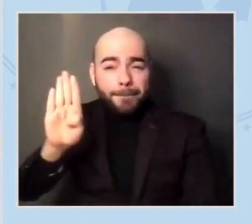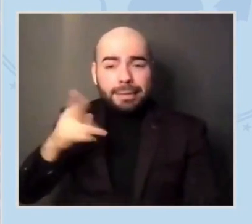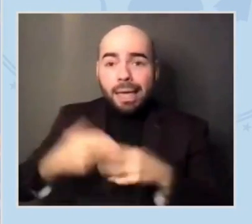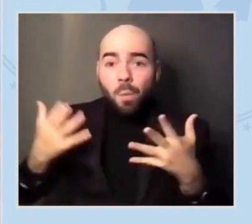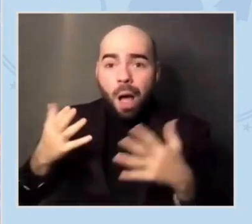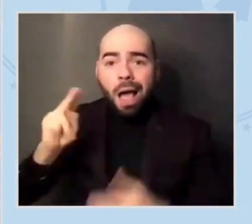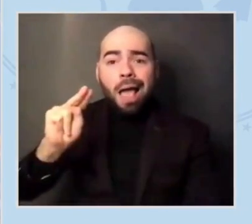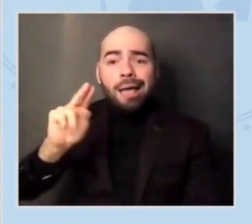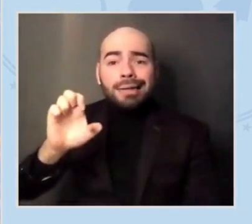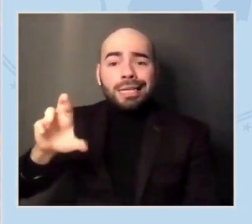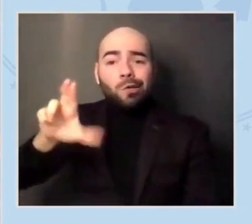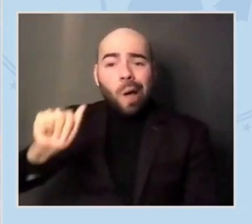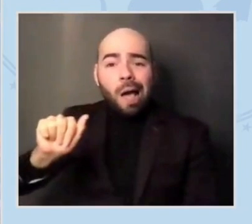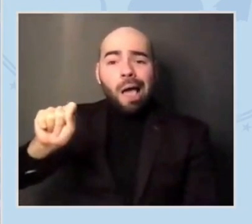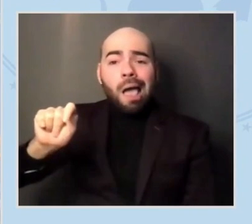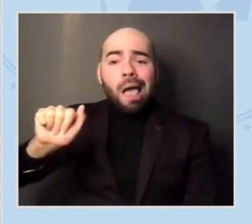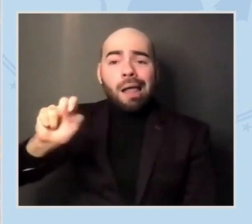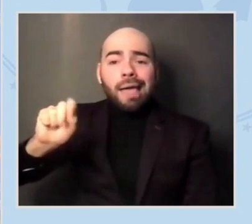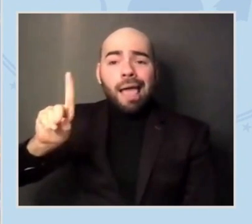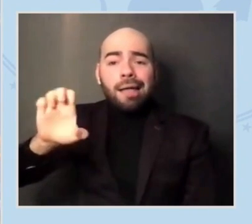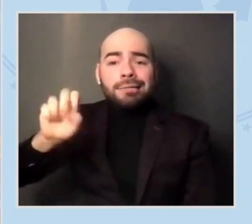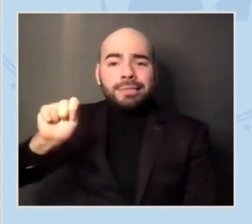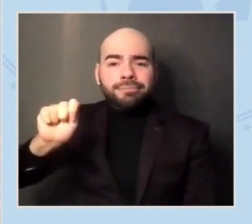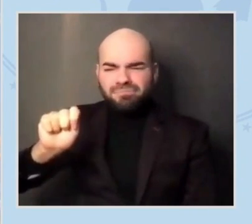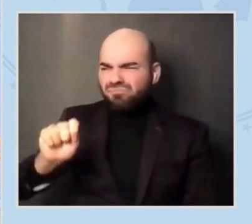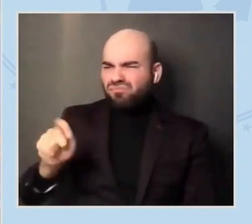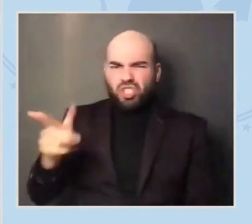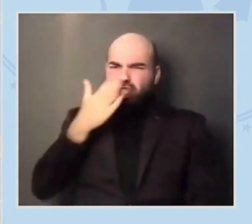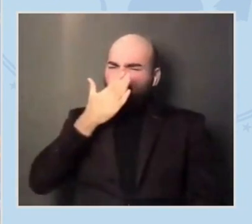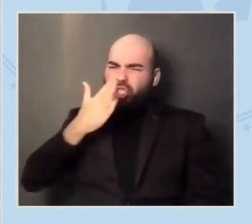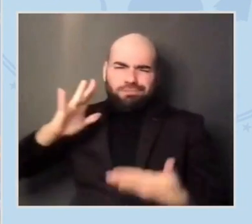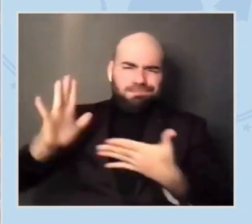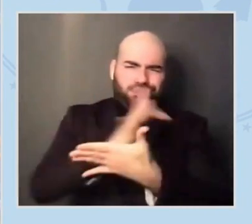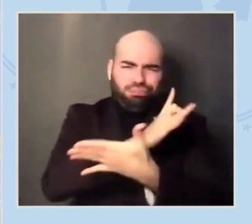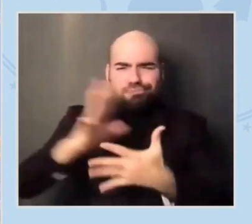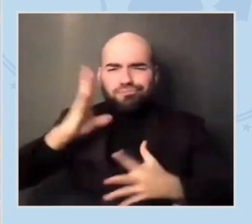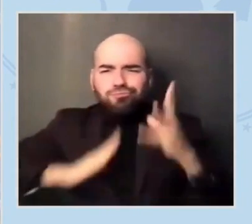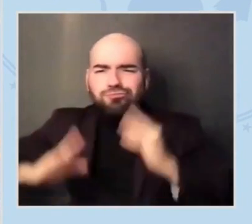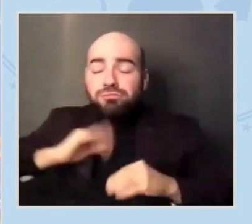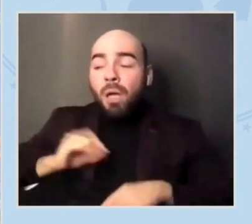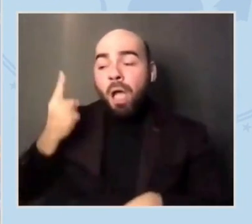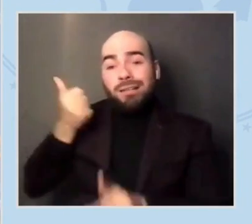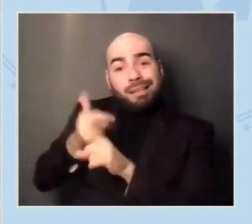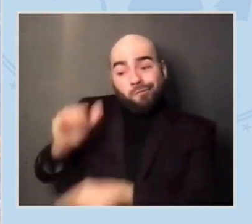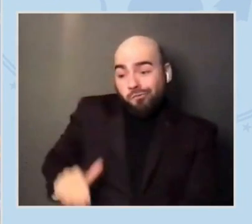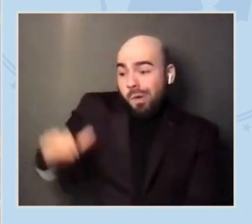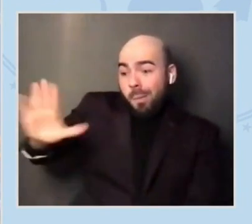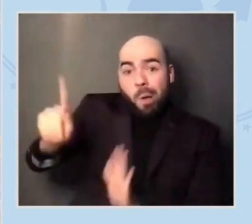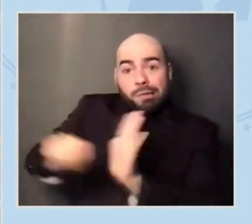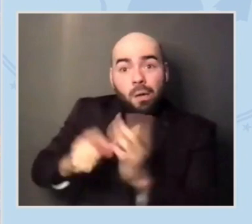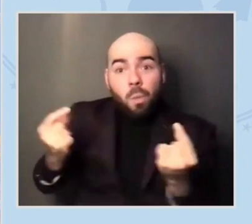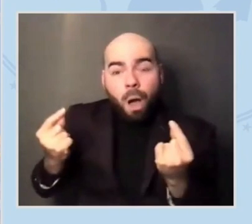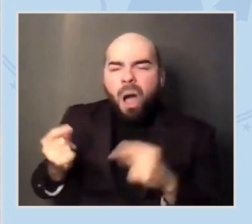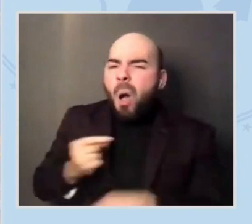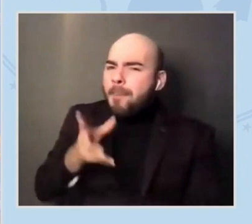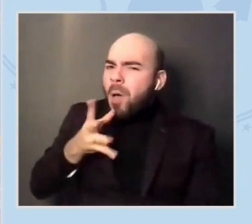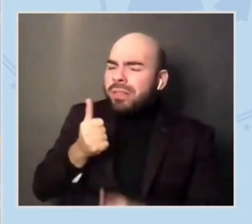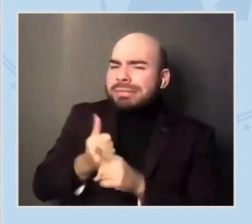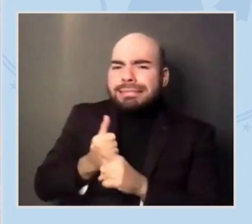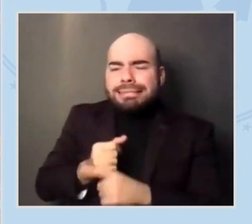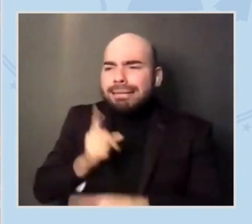across government. She was raised by a single mom on food stamps, an immigrant from India who struggled, worked